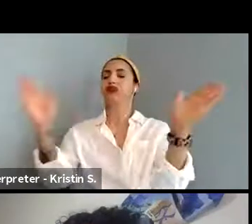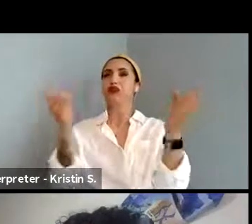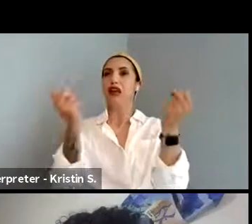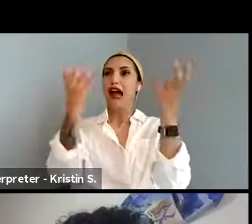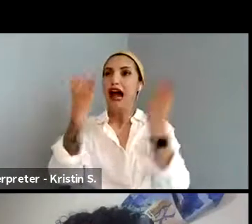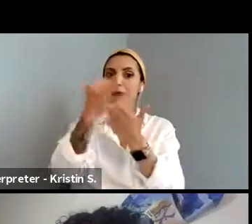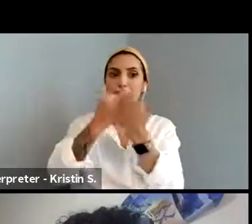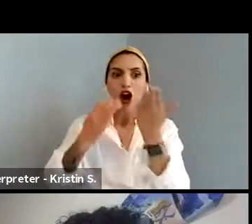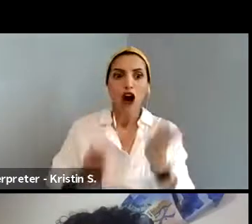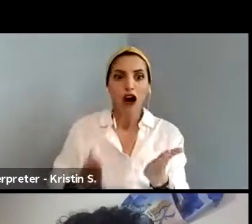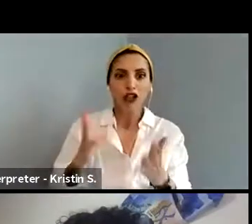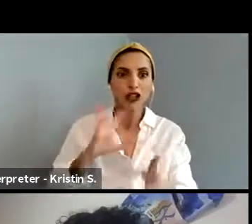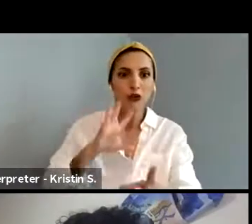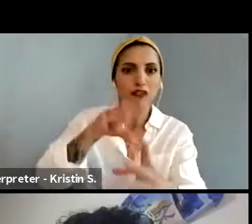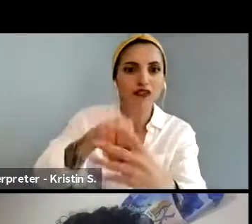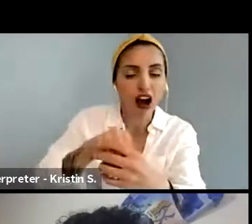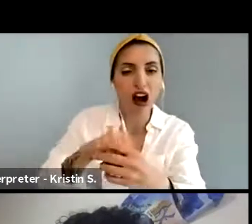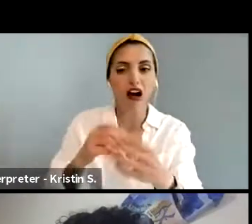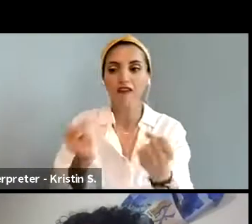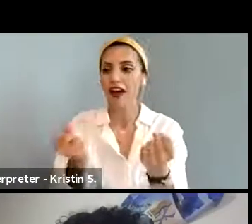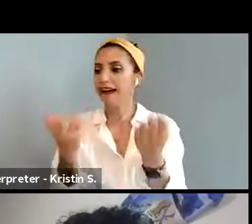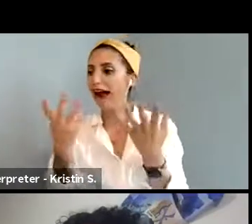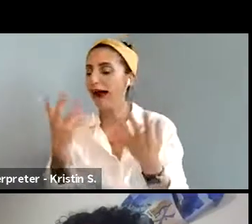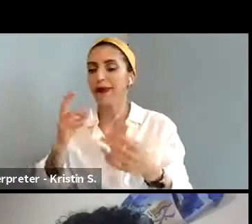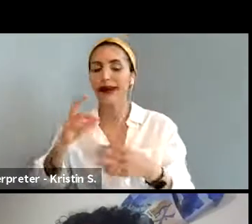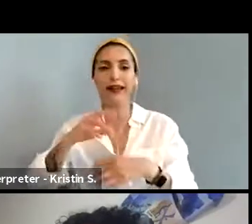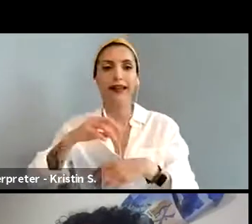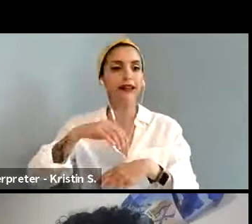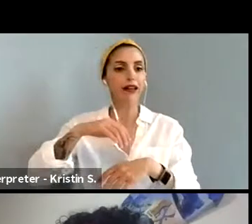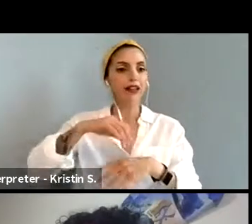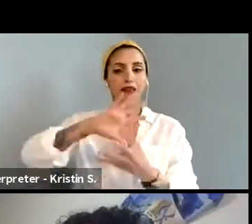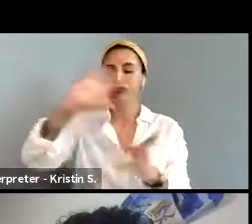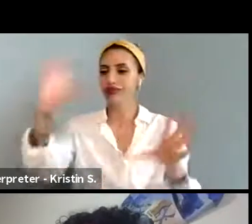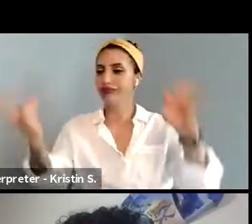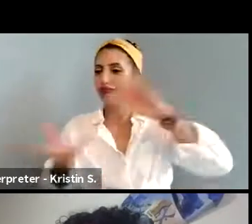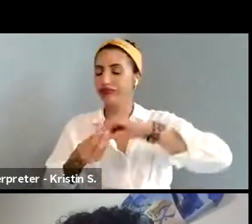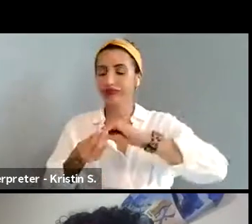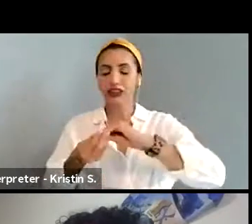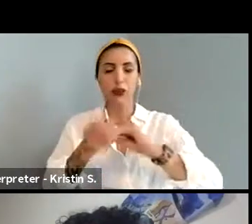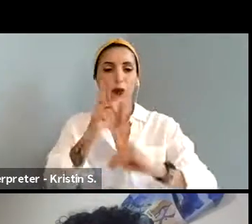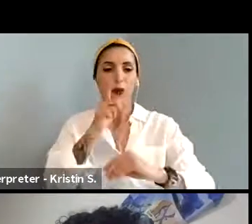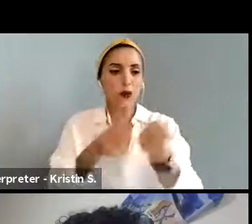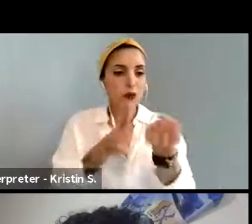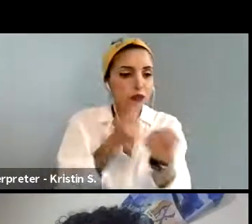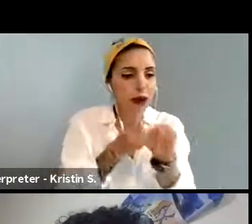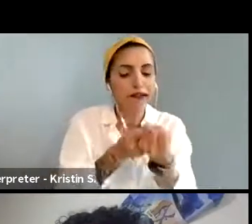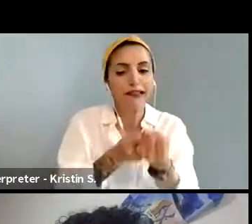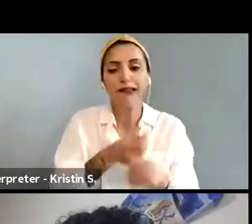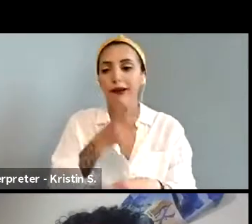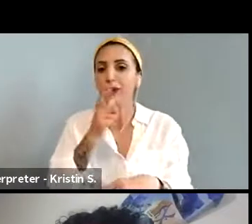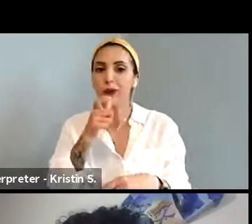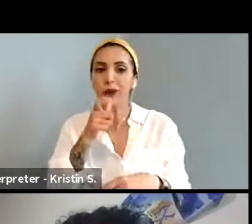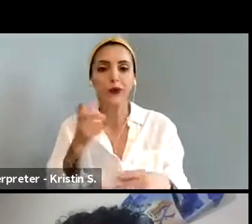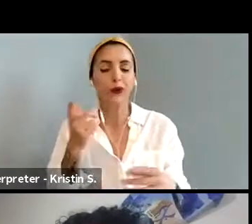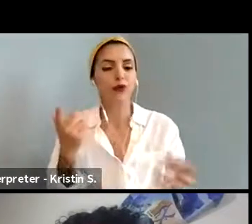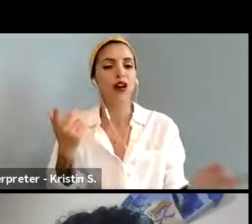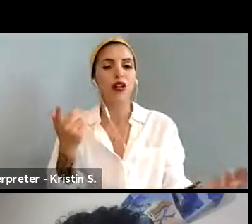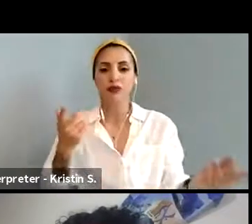the entities and universes that sponsored and promoted this collective